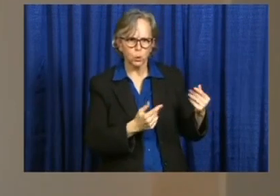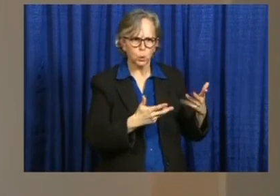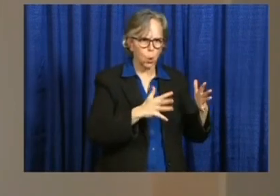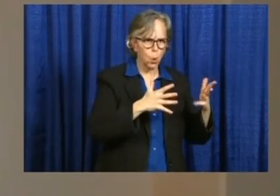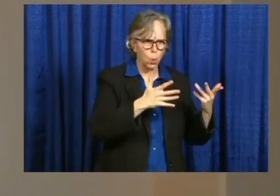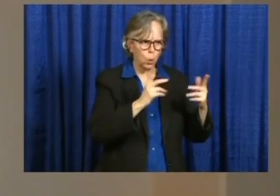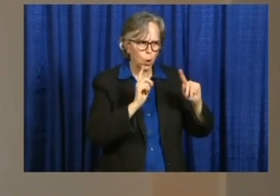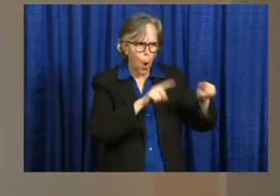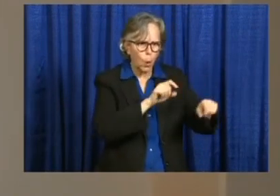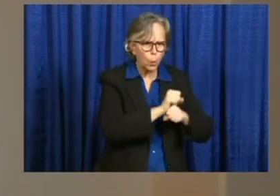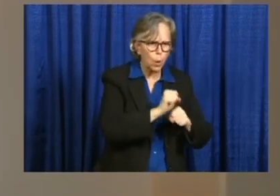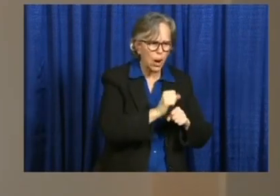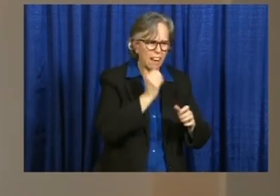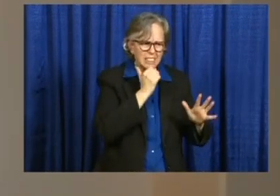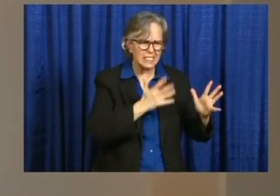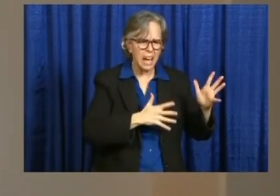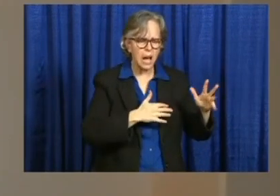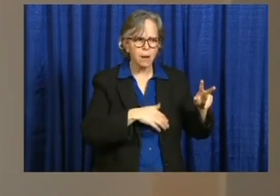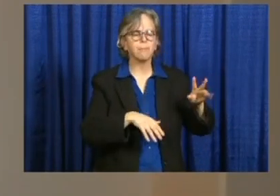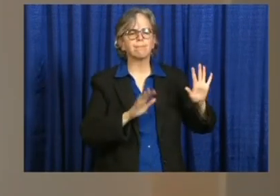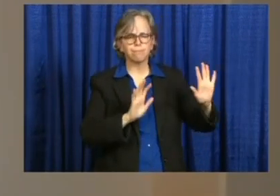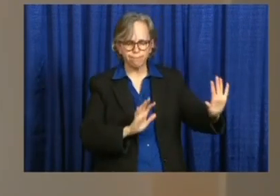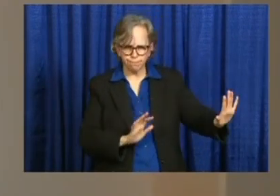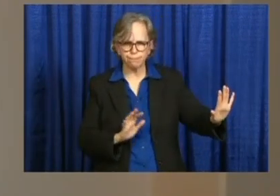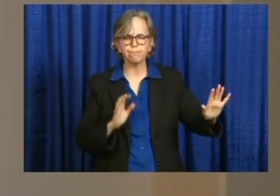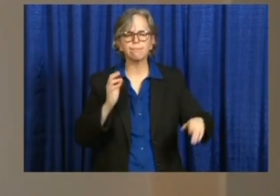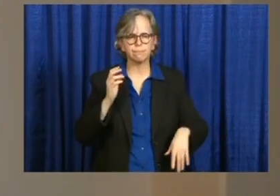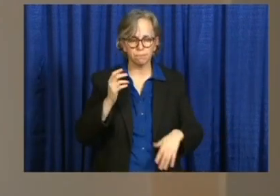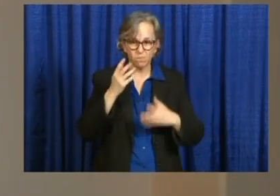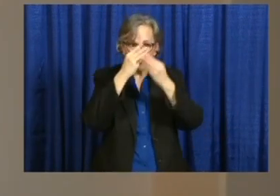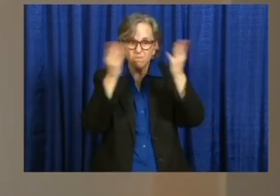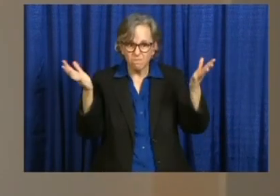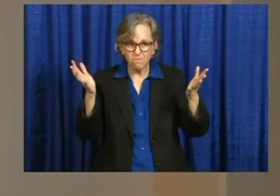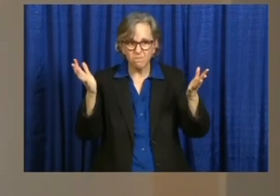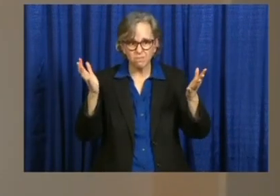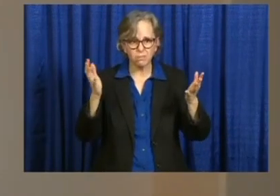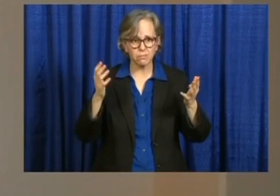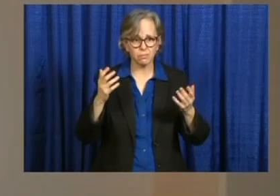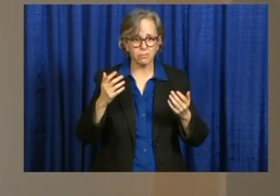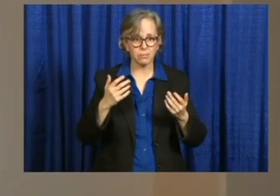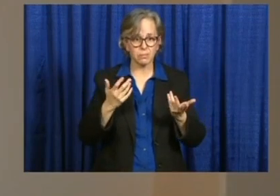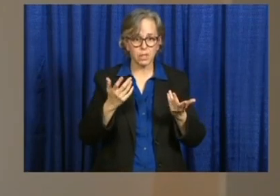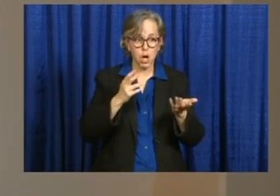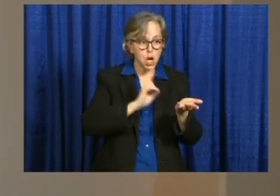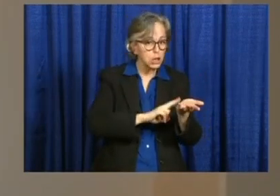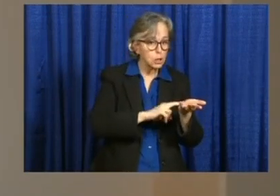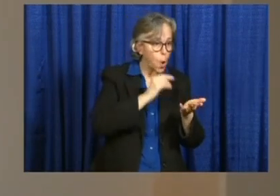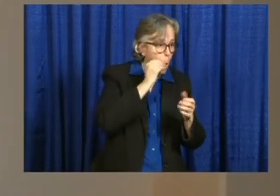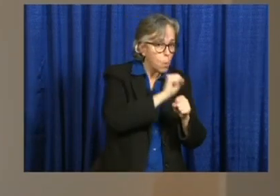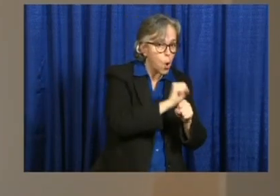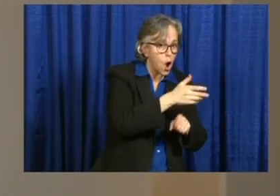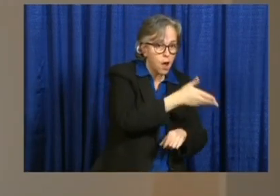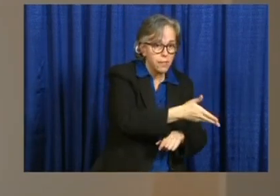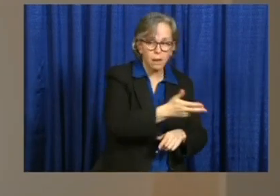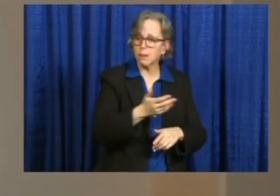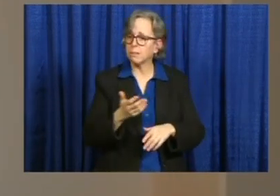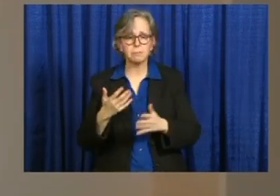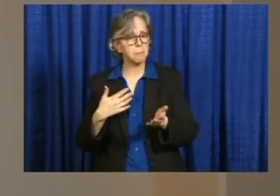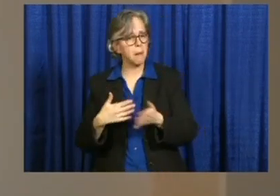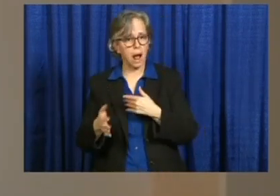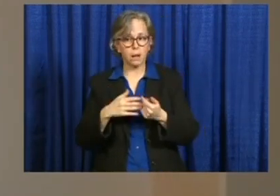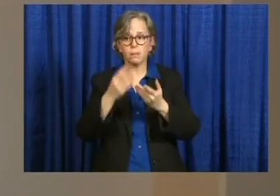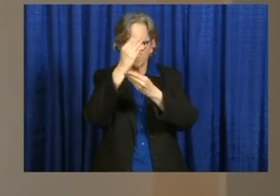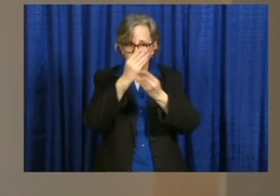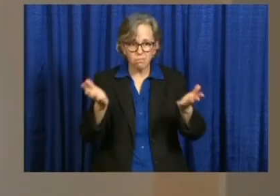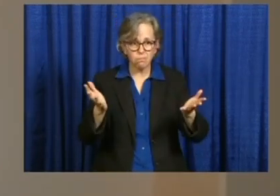day. For all of you, whether you're in the nursing homes, wherever you are in this fight, we really, truly appreciate from the